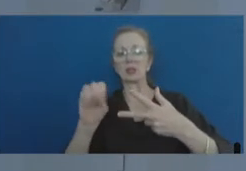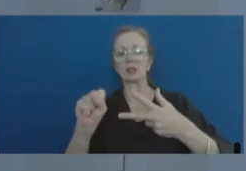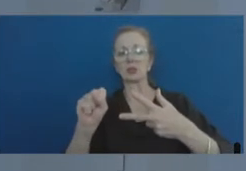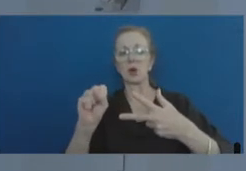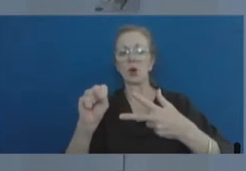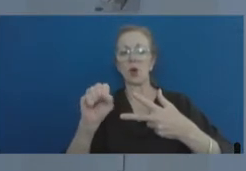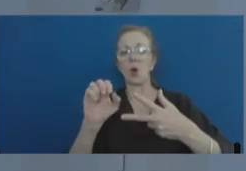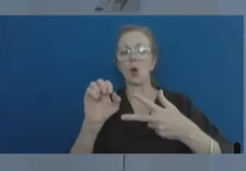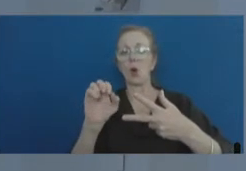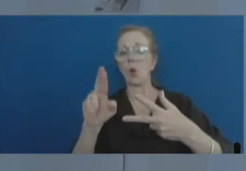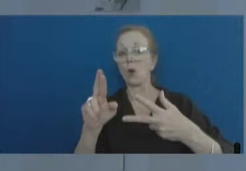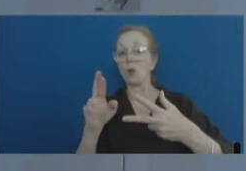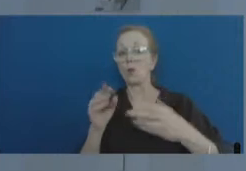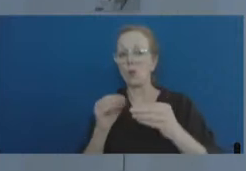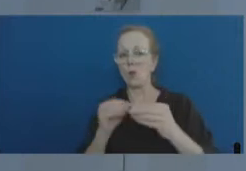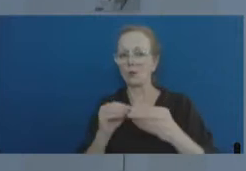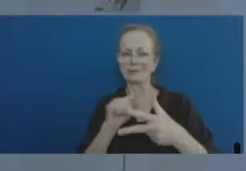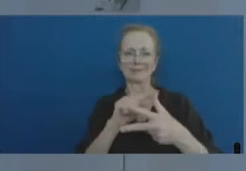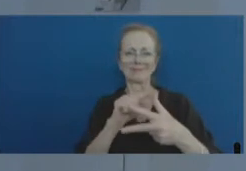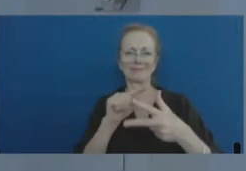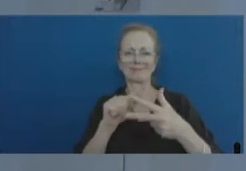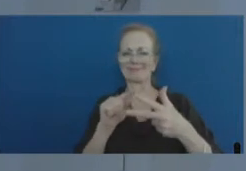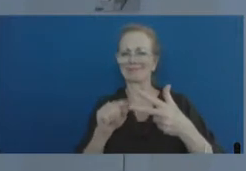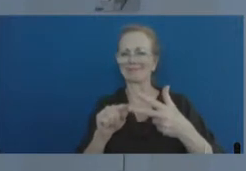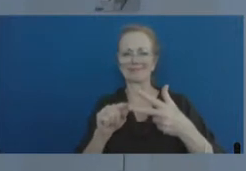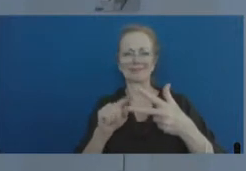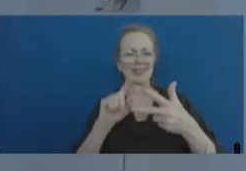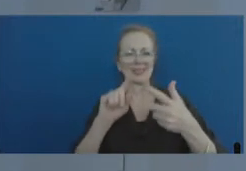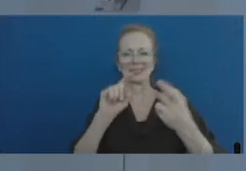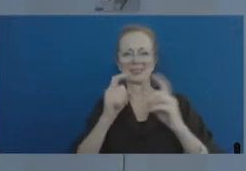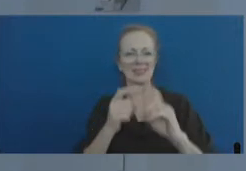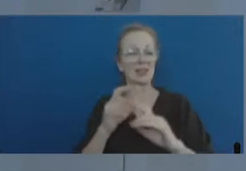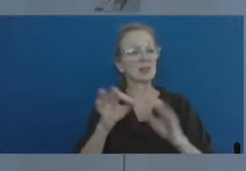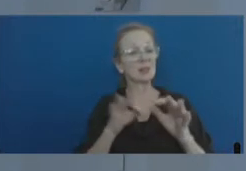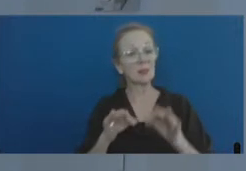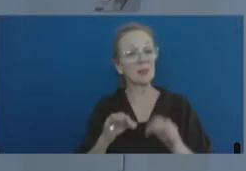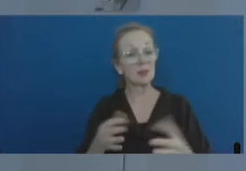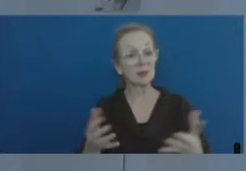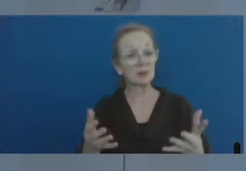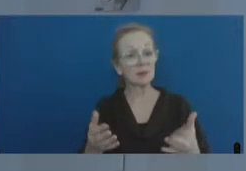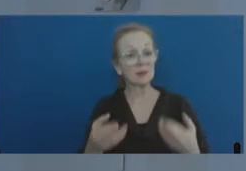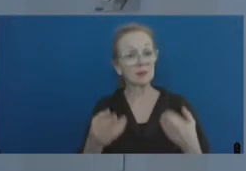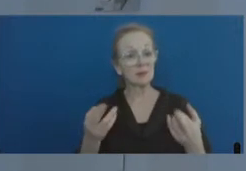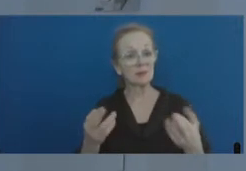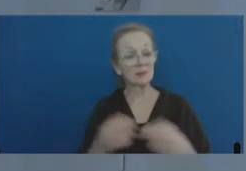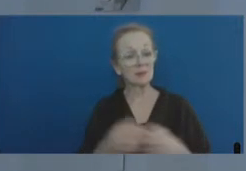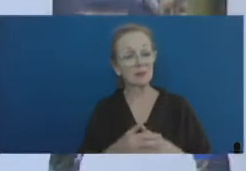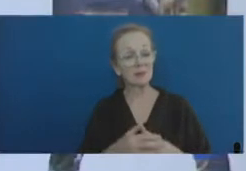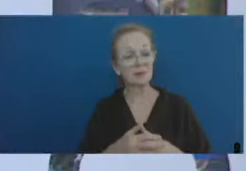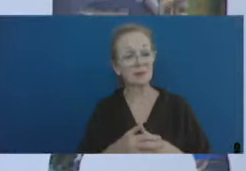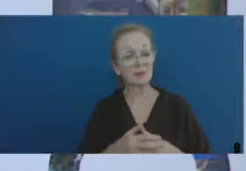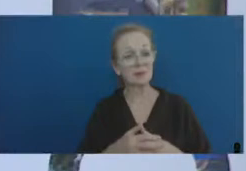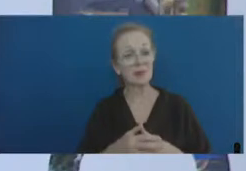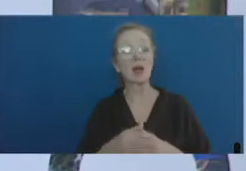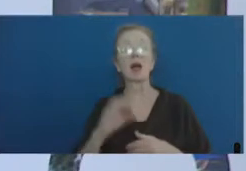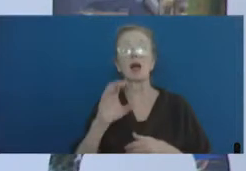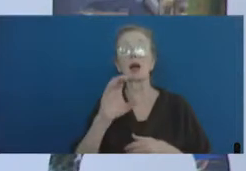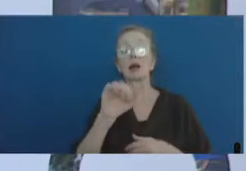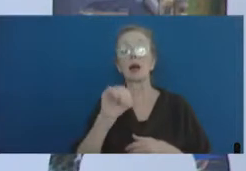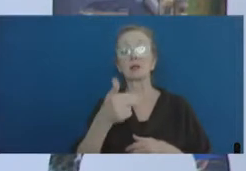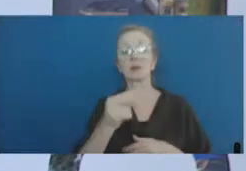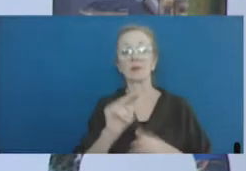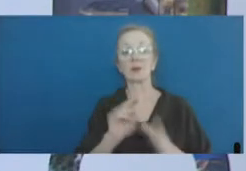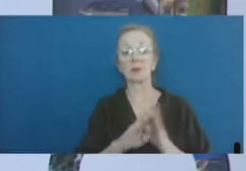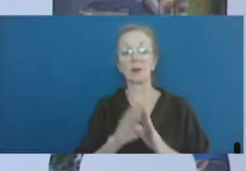like, explain the changes that you're proposing? So conservation development, and that's, you know, where